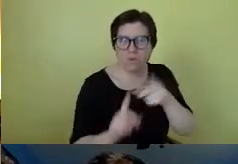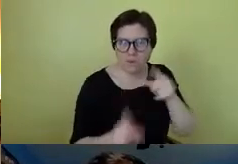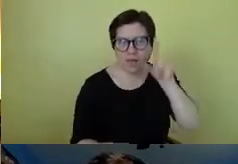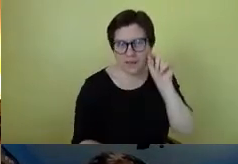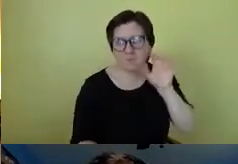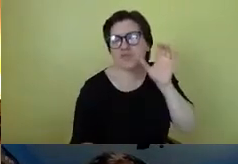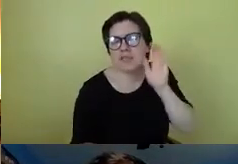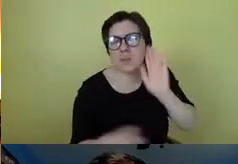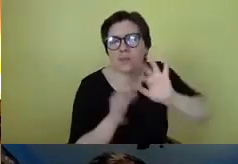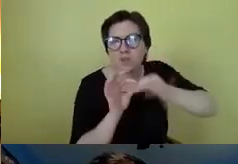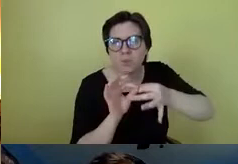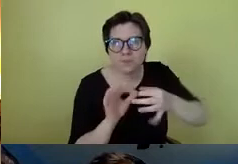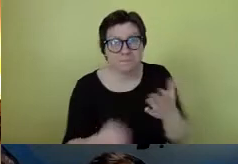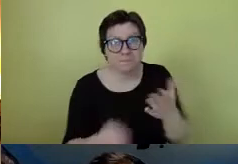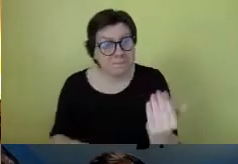is going to interpret.